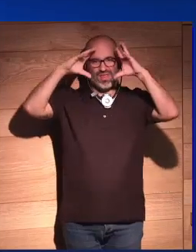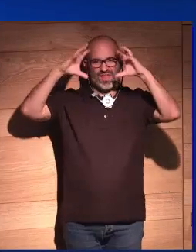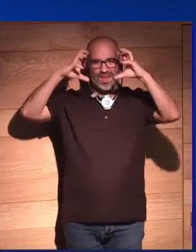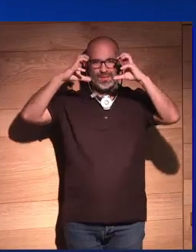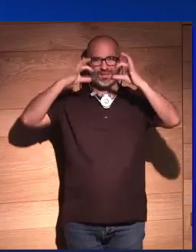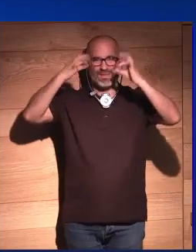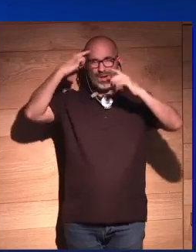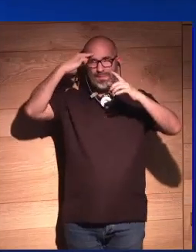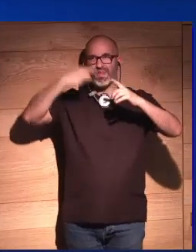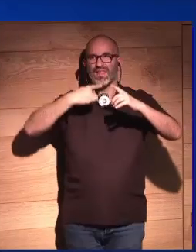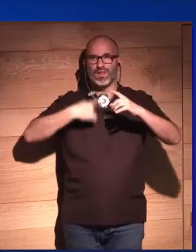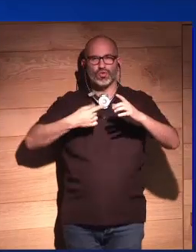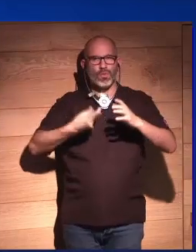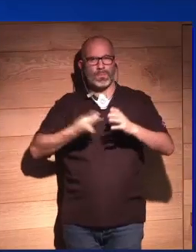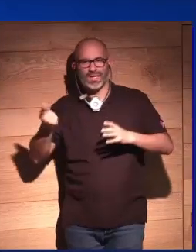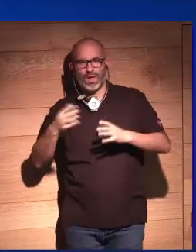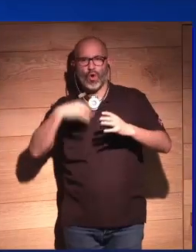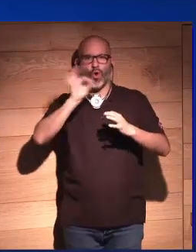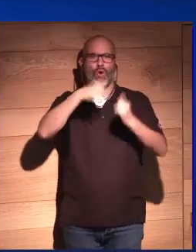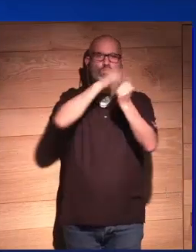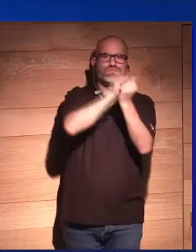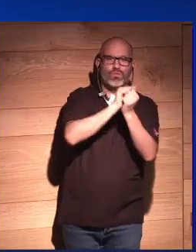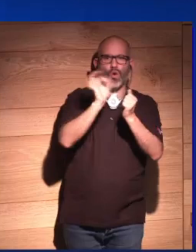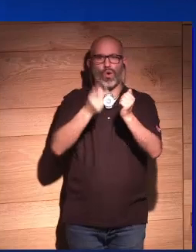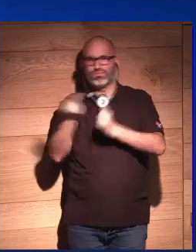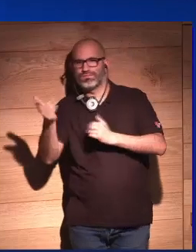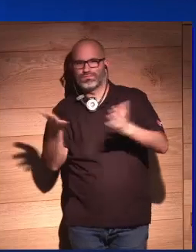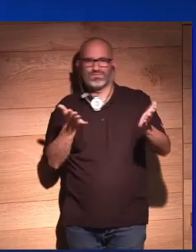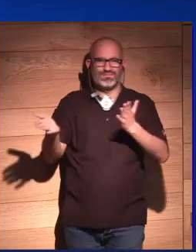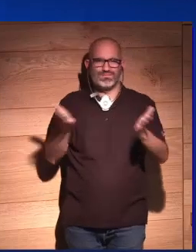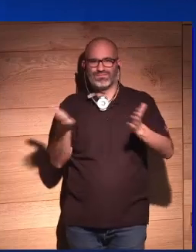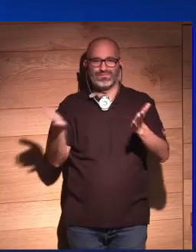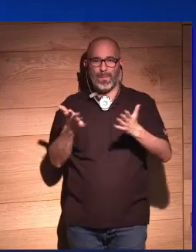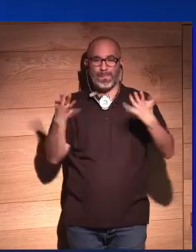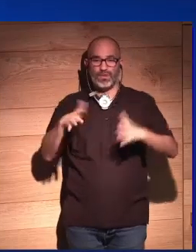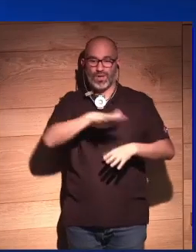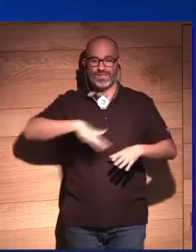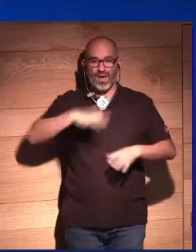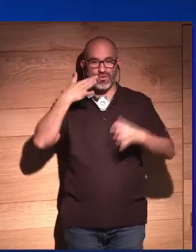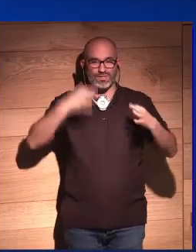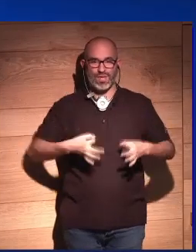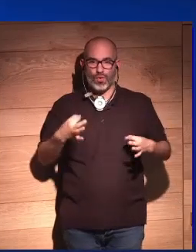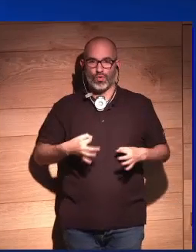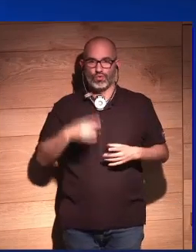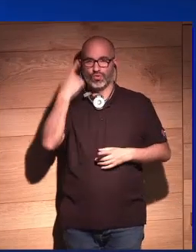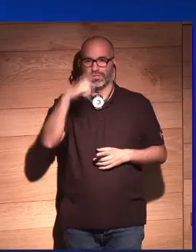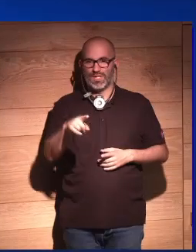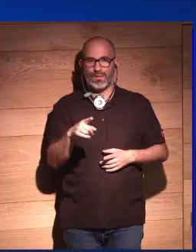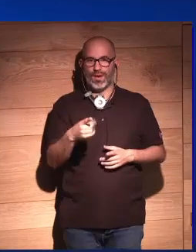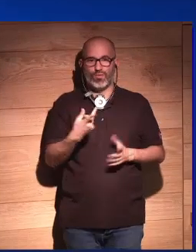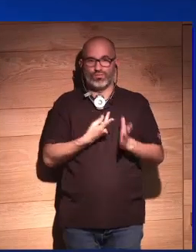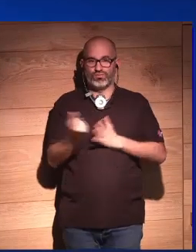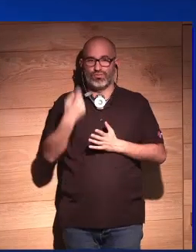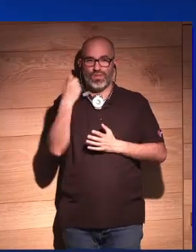watch yourself doing it. You just do it. But inside, you know that you don't have to run, even though you're wanting to run. So you have that